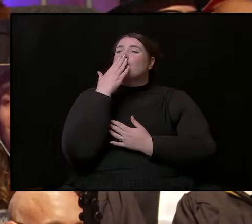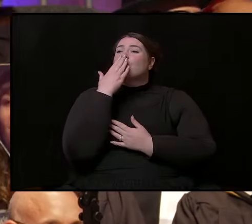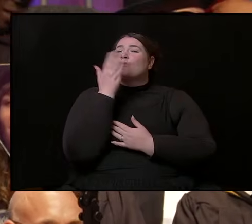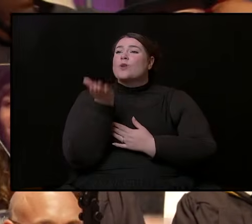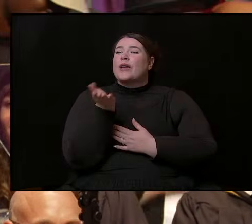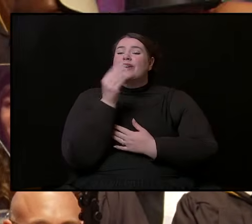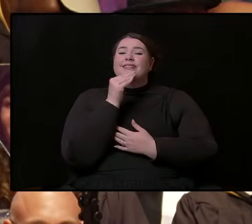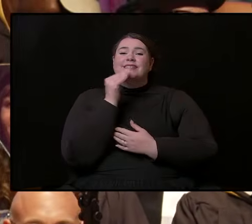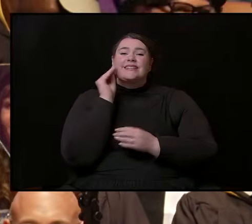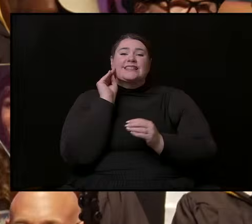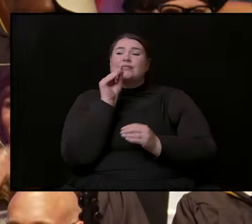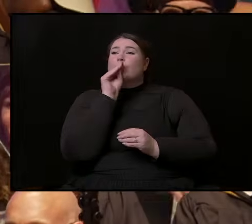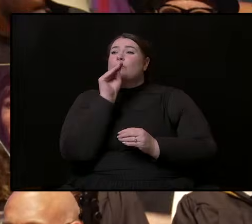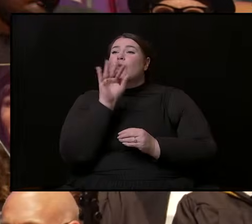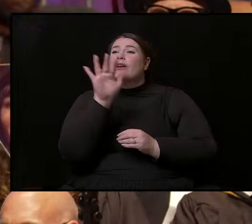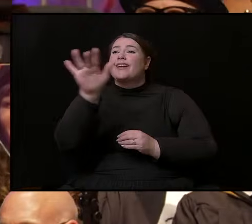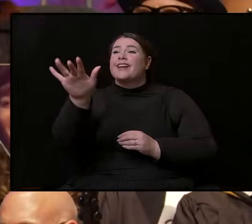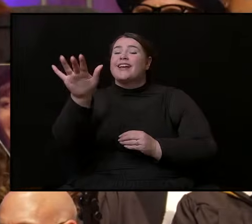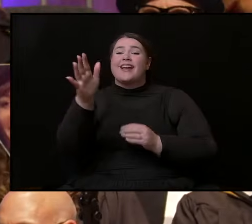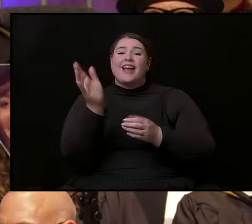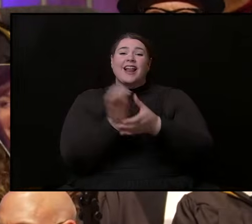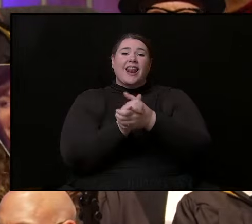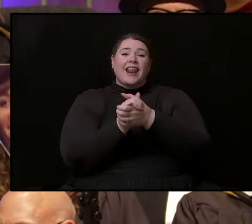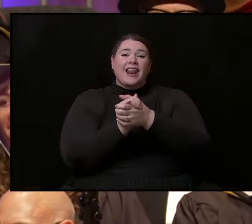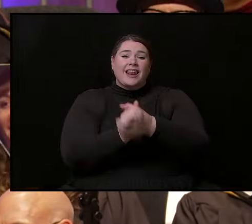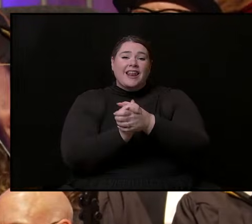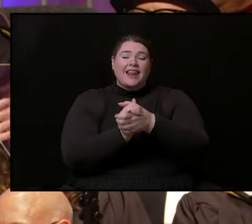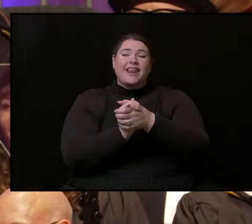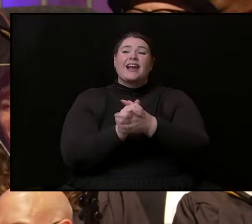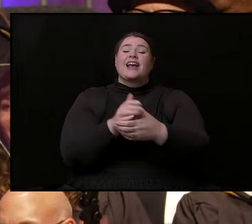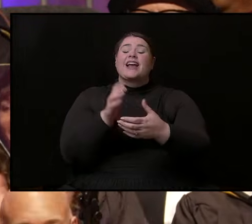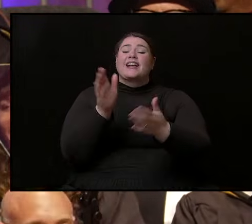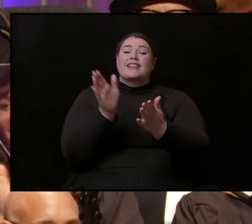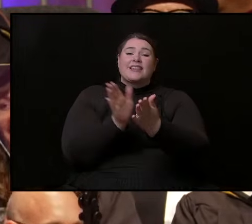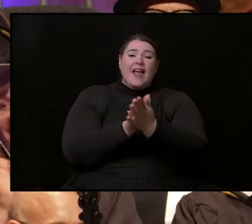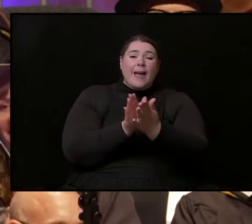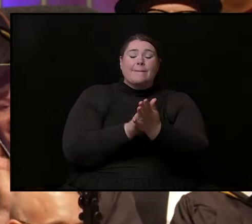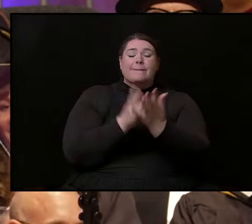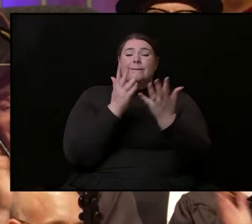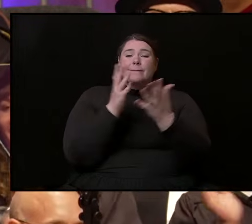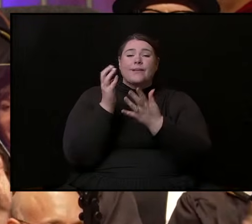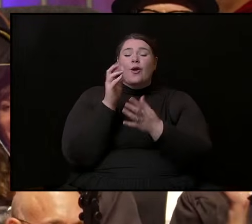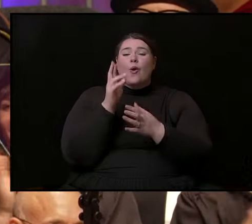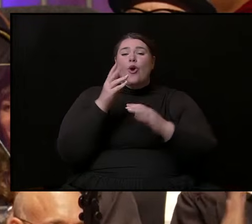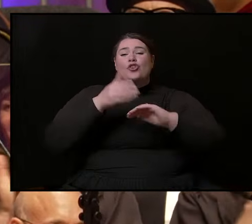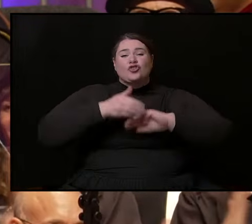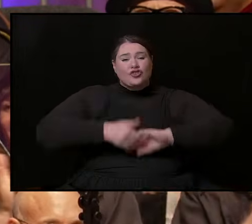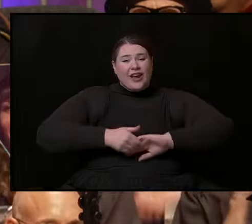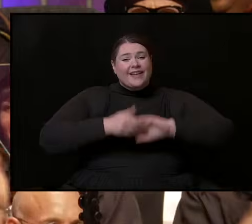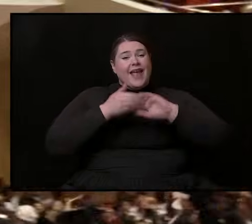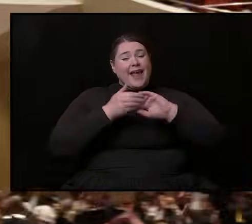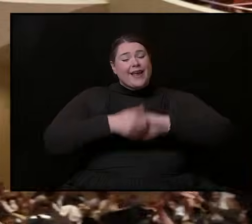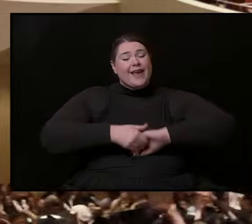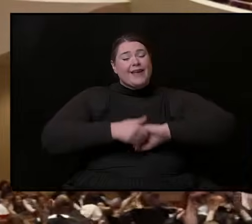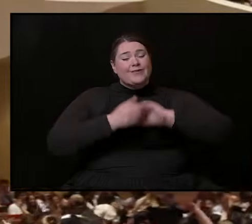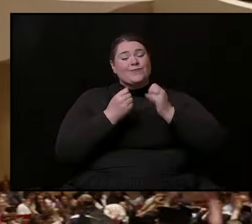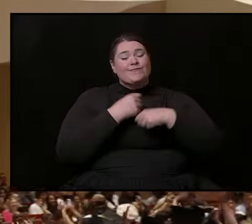kiss, clap for them, shake their hand, do something to make sure that they know that you're here.